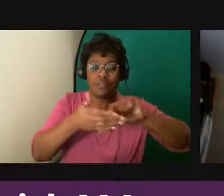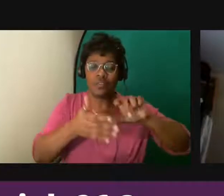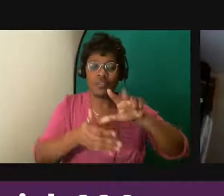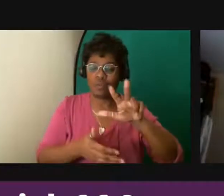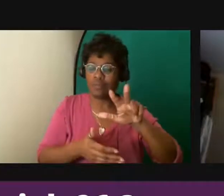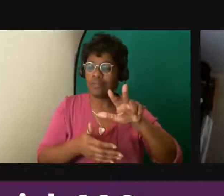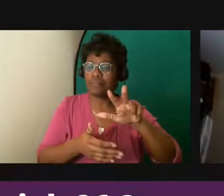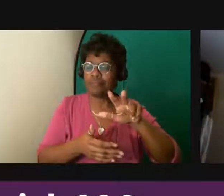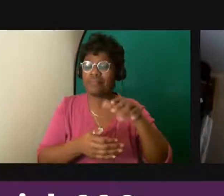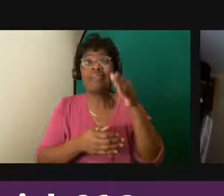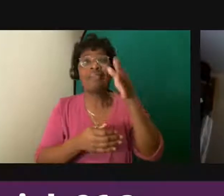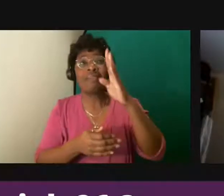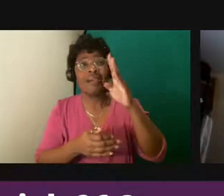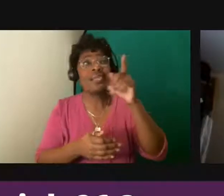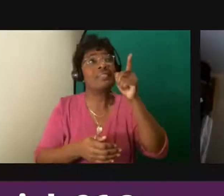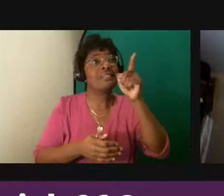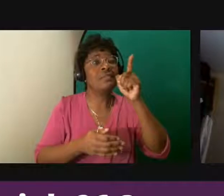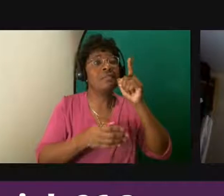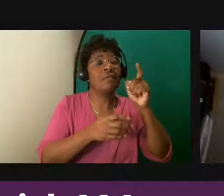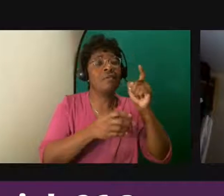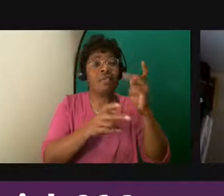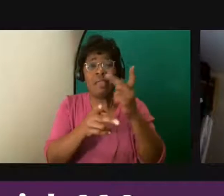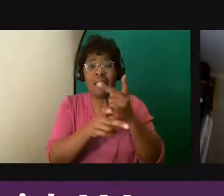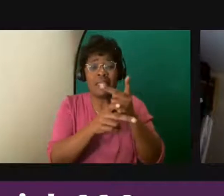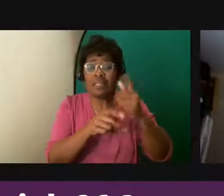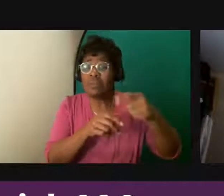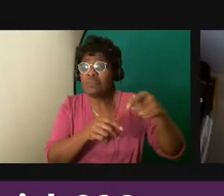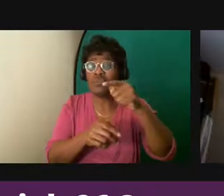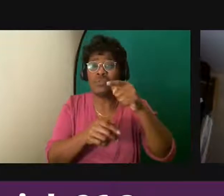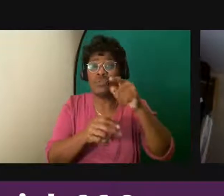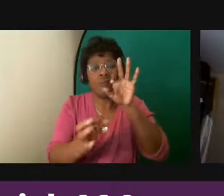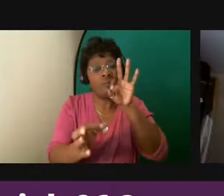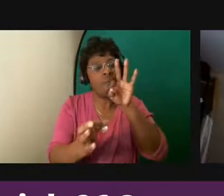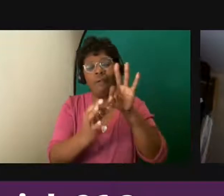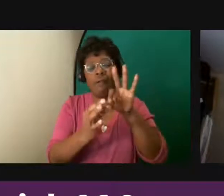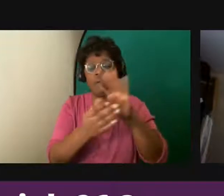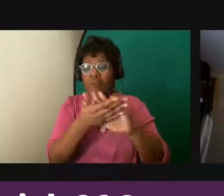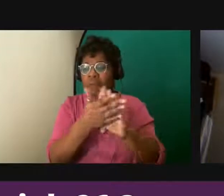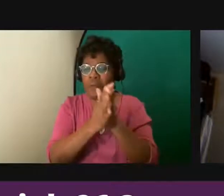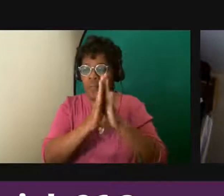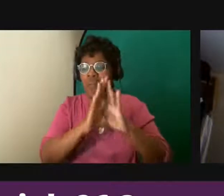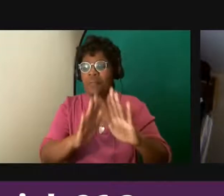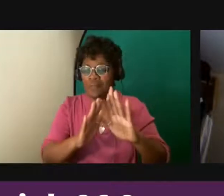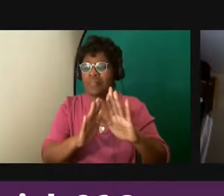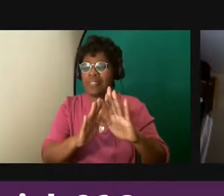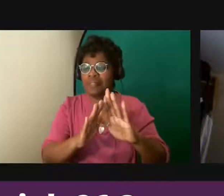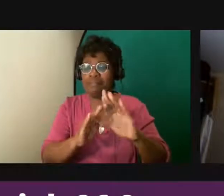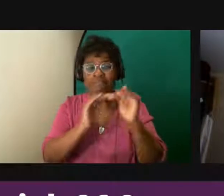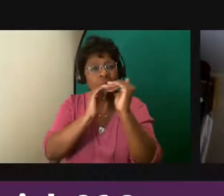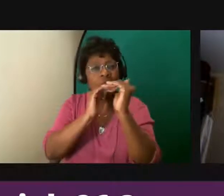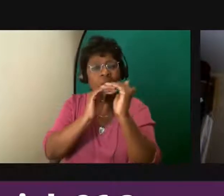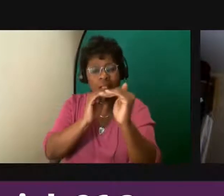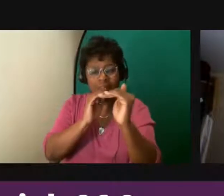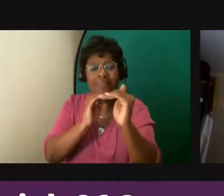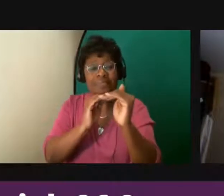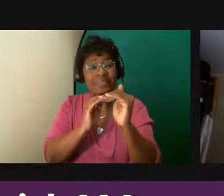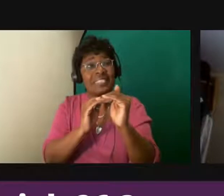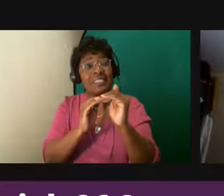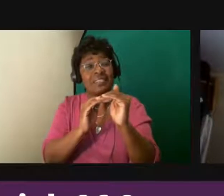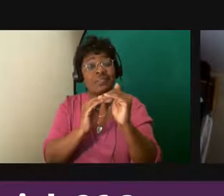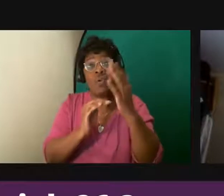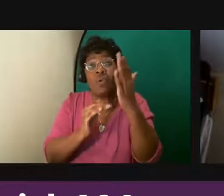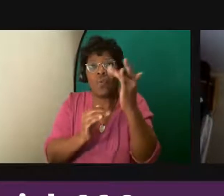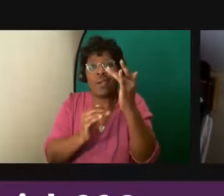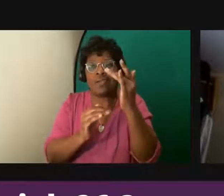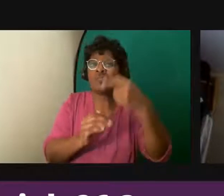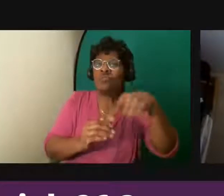mind is stayed on thee, because he trusteth in thee. May the Lord add a blessing